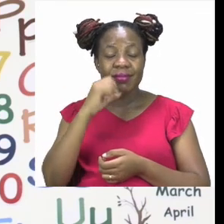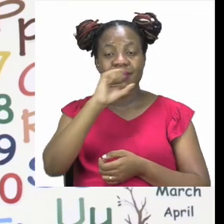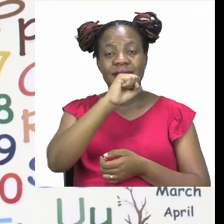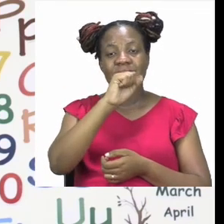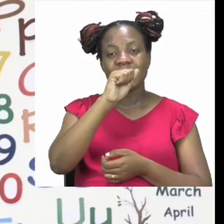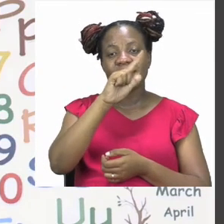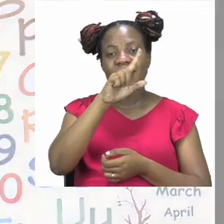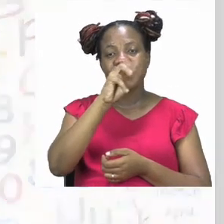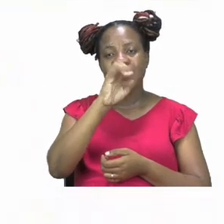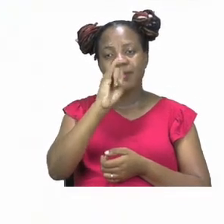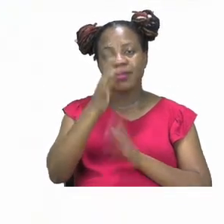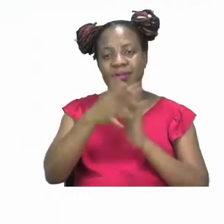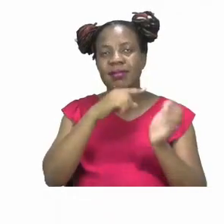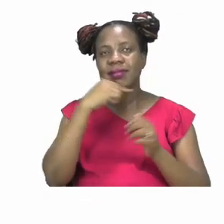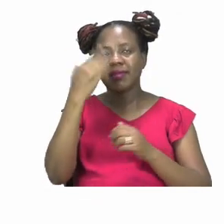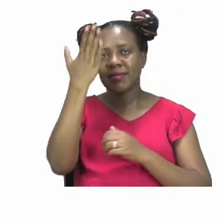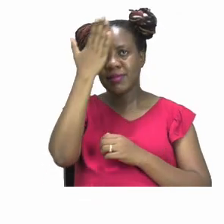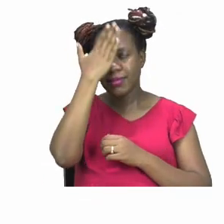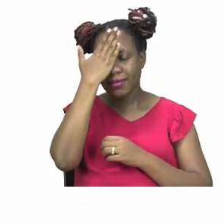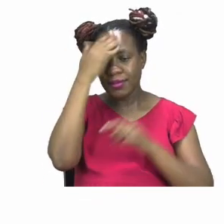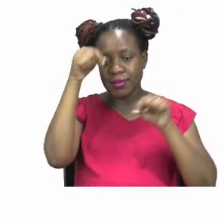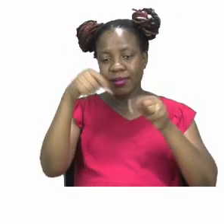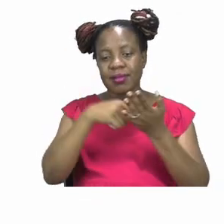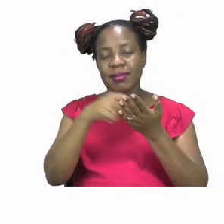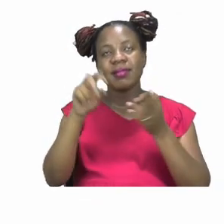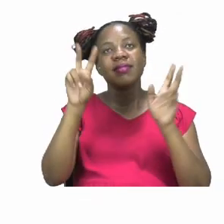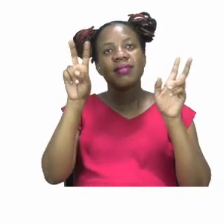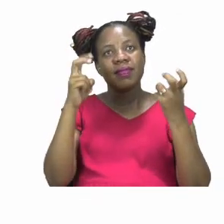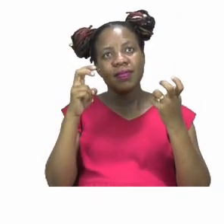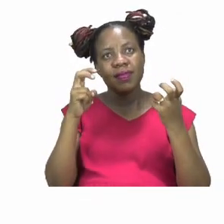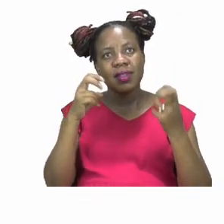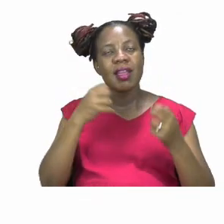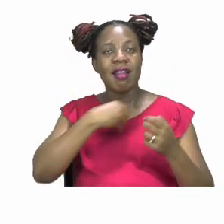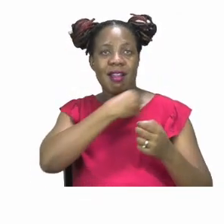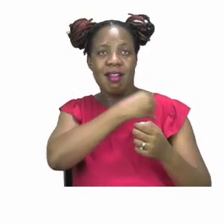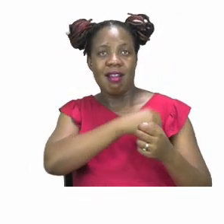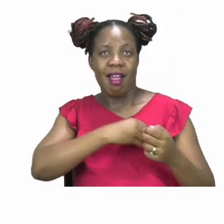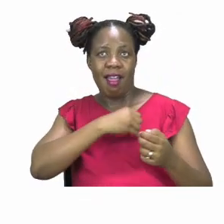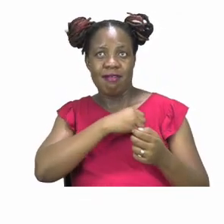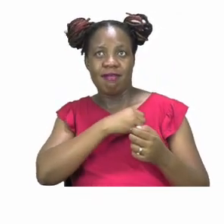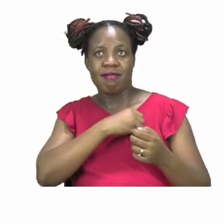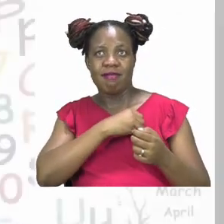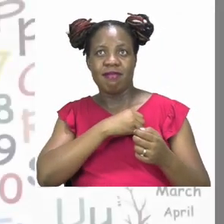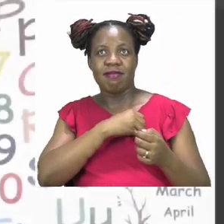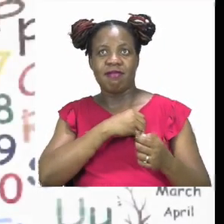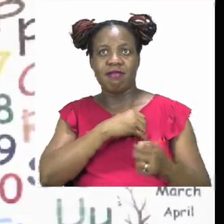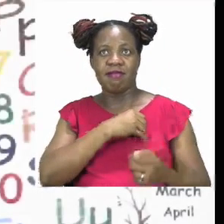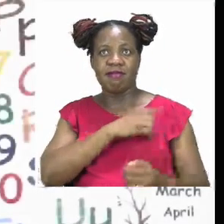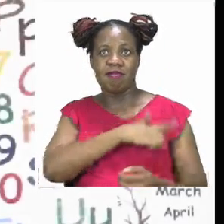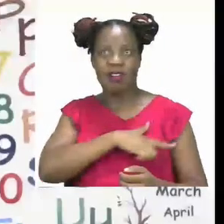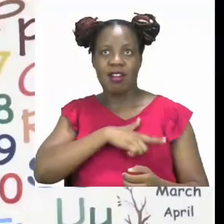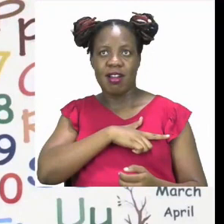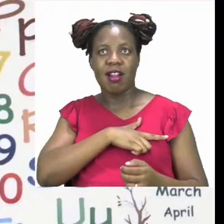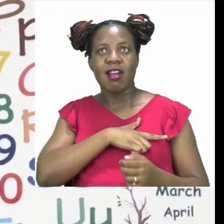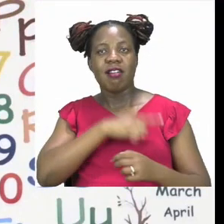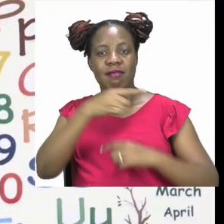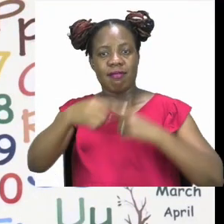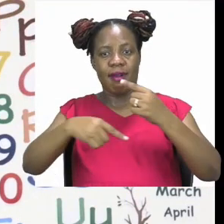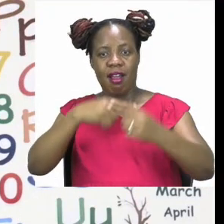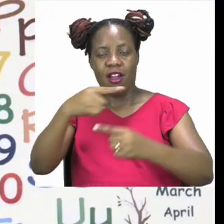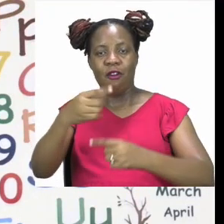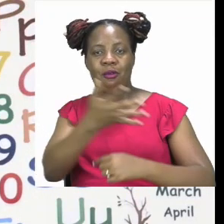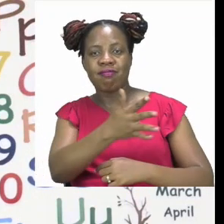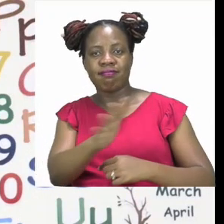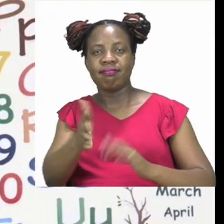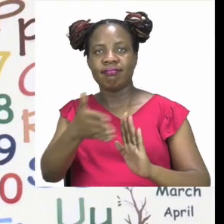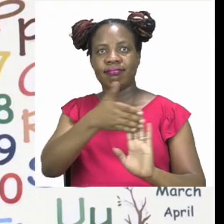our theme for this week is the life cycle and saving water. Now everyone,